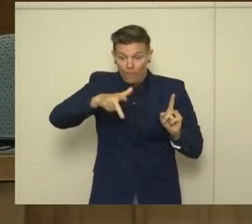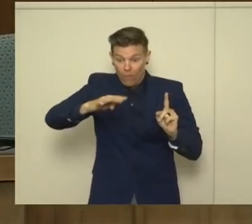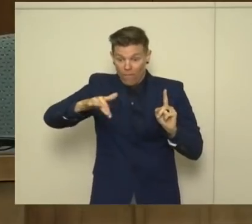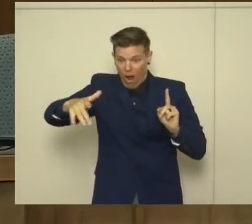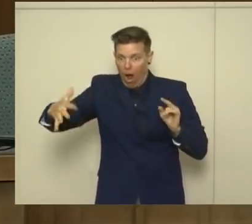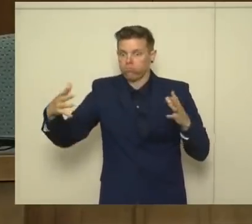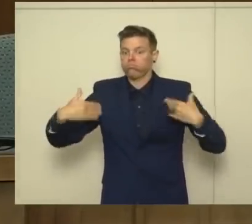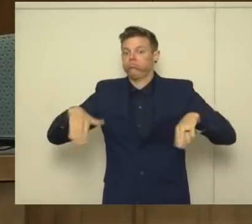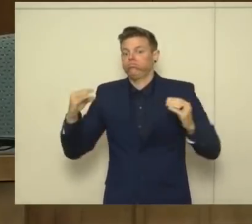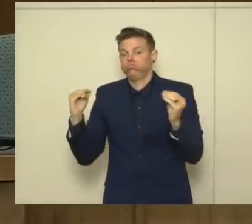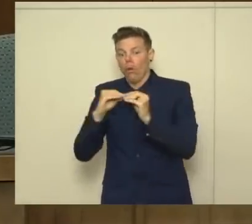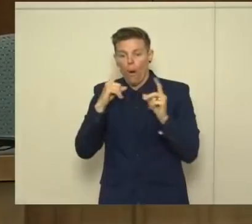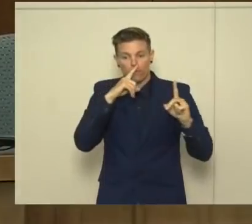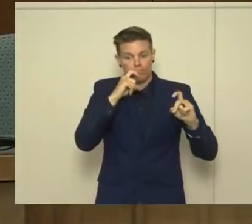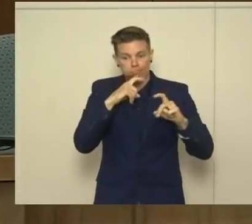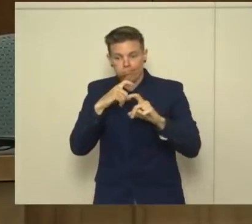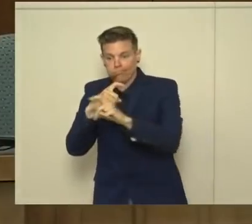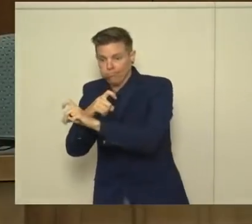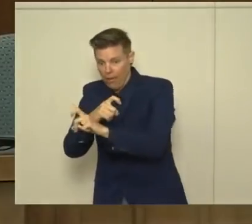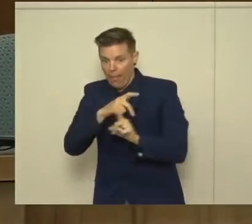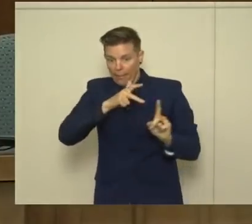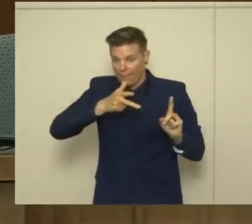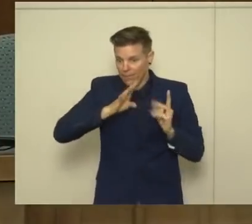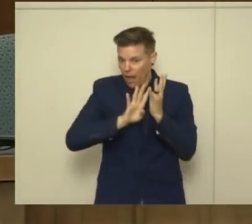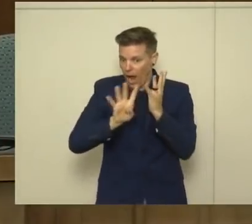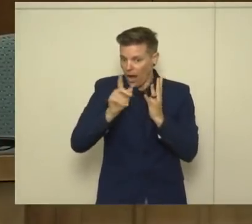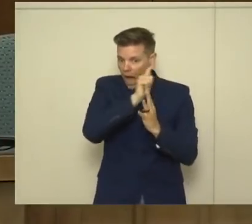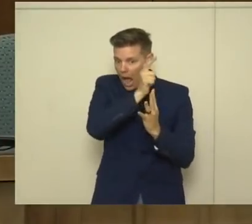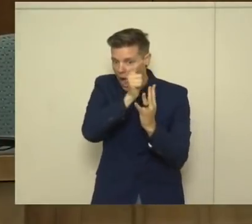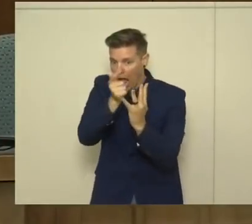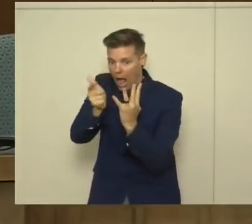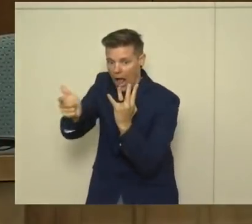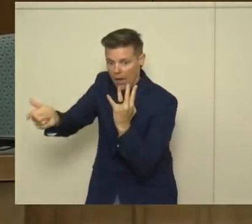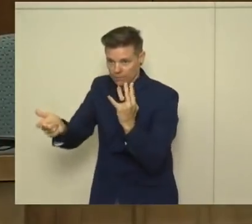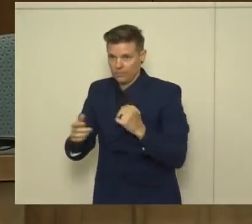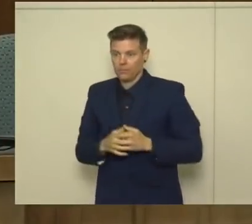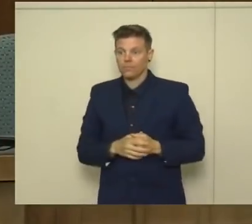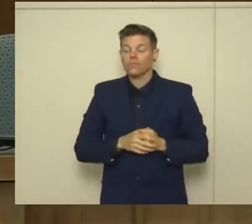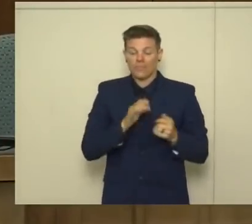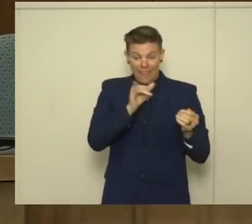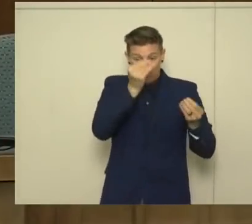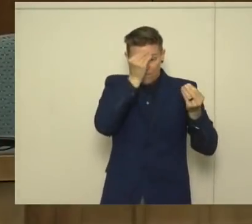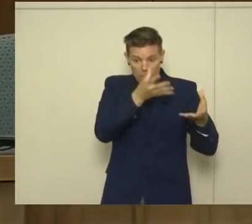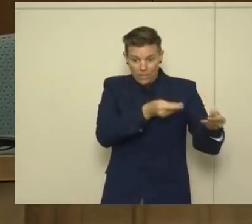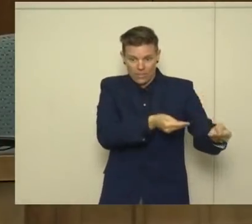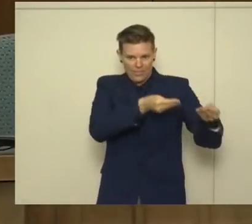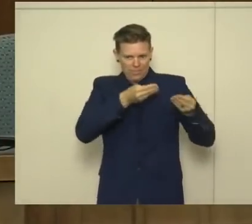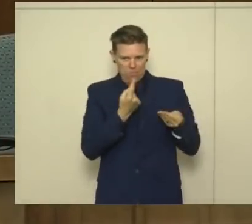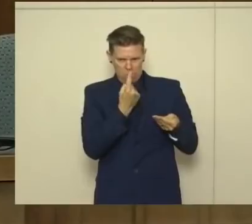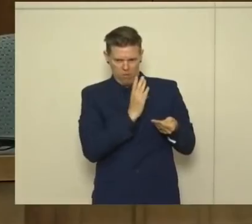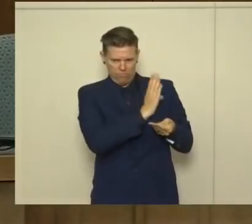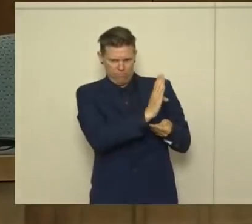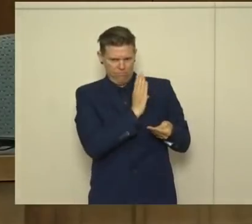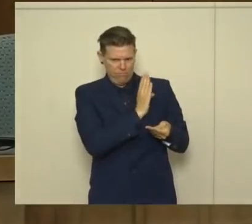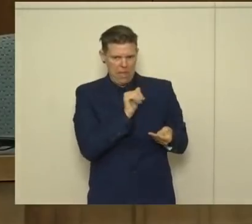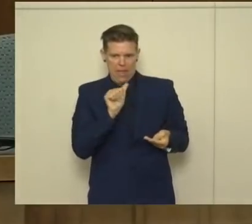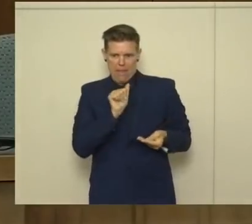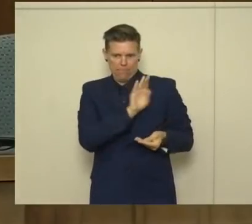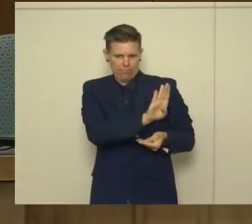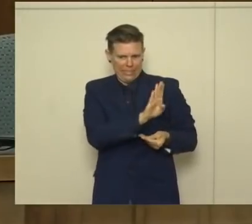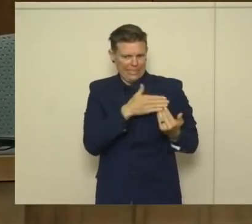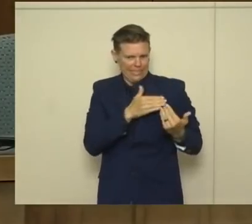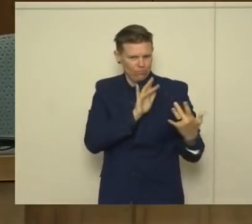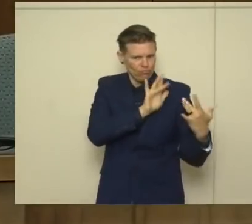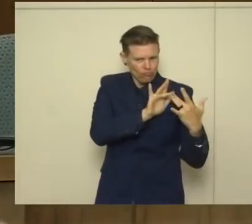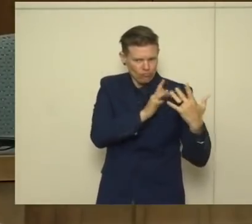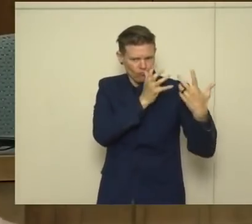The case, we get handed a silver platter with the name and number and everything else. The context of that case, that's serious